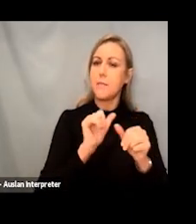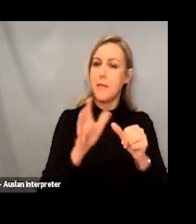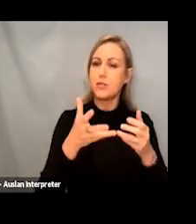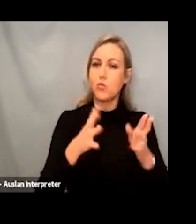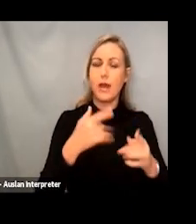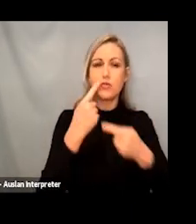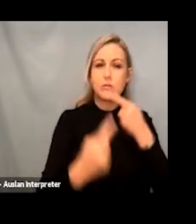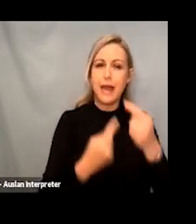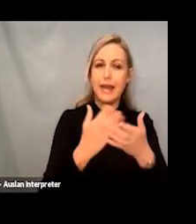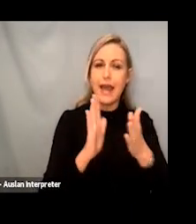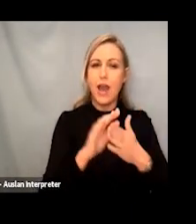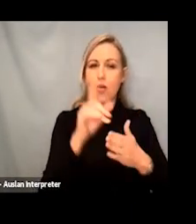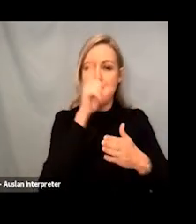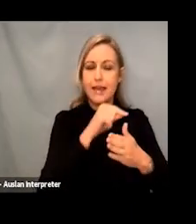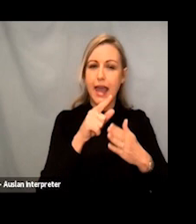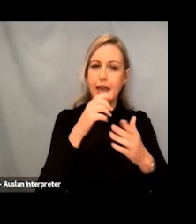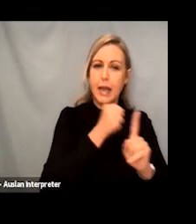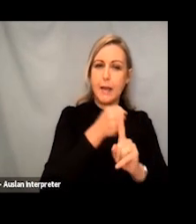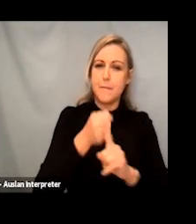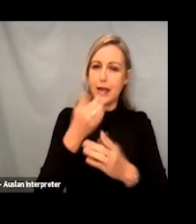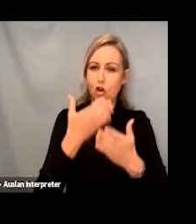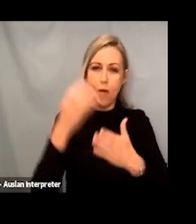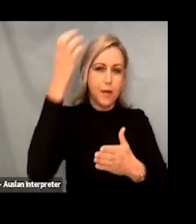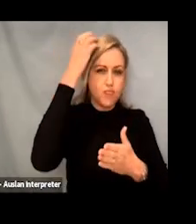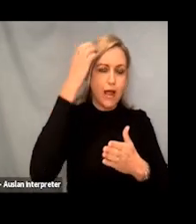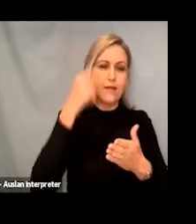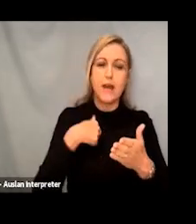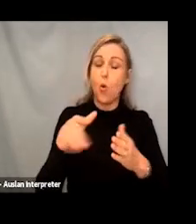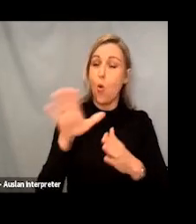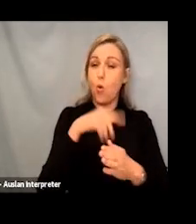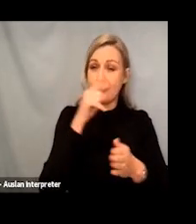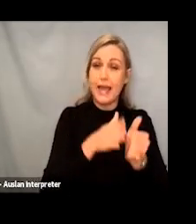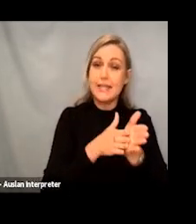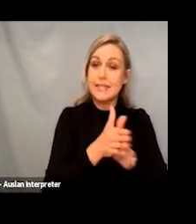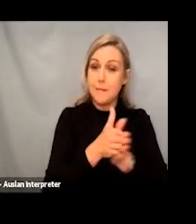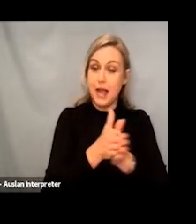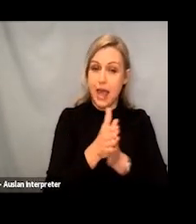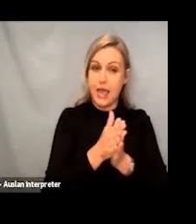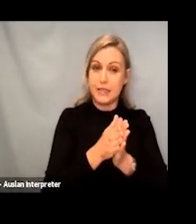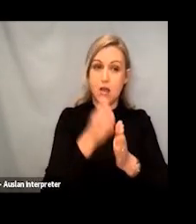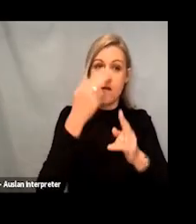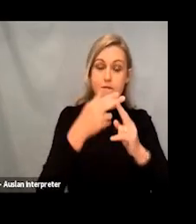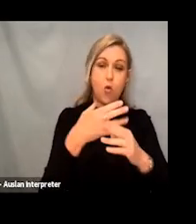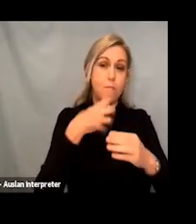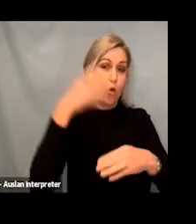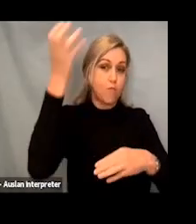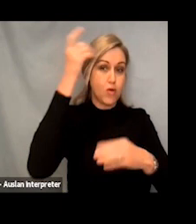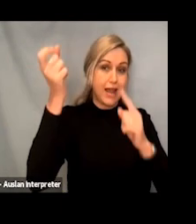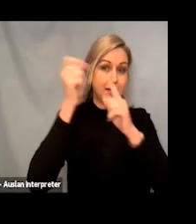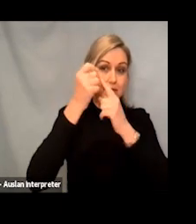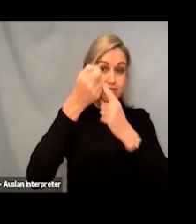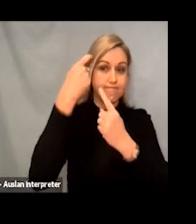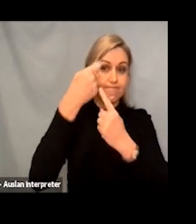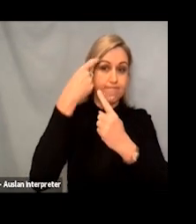all act as agonists or stimulating drugs, stimulating signaling at a